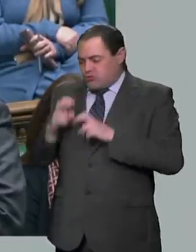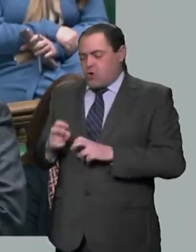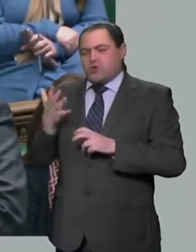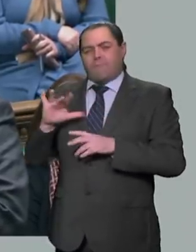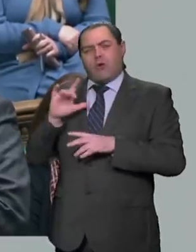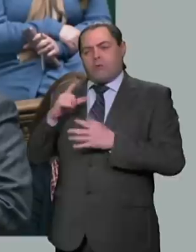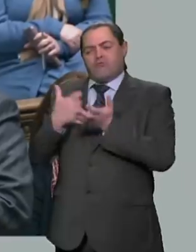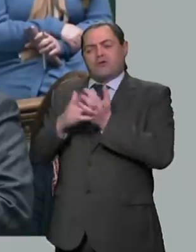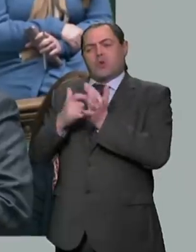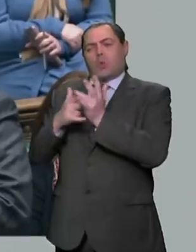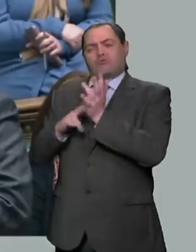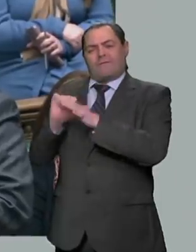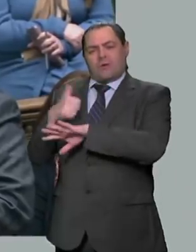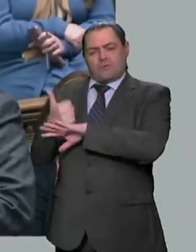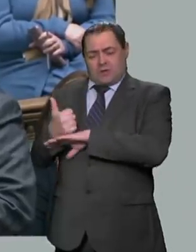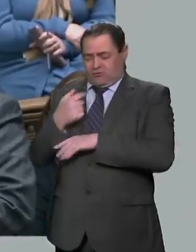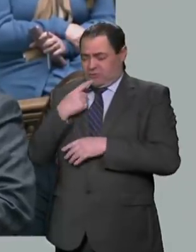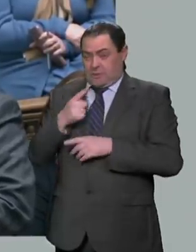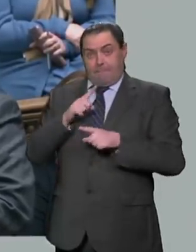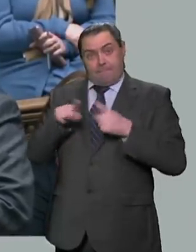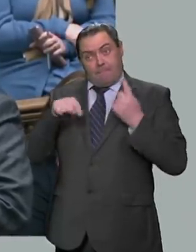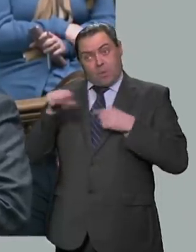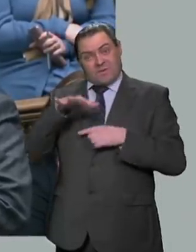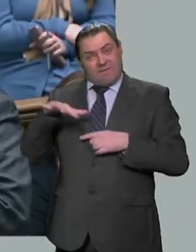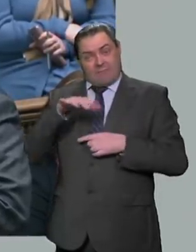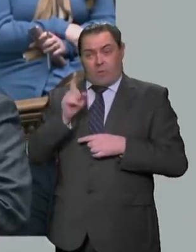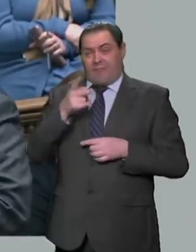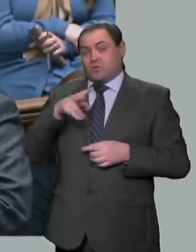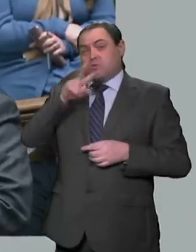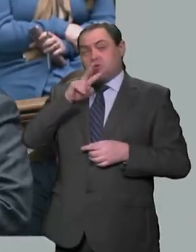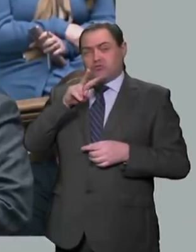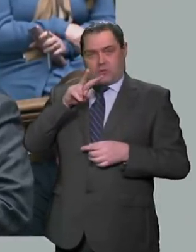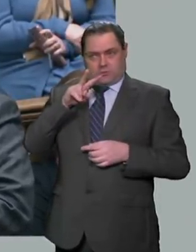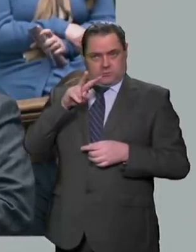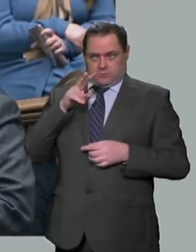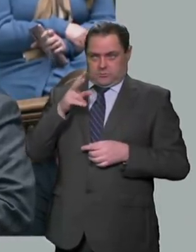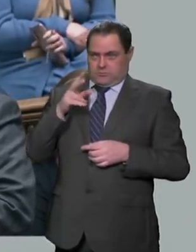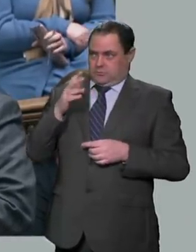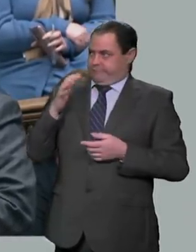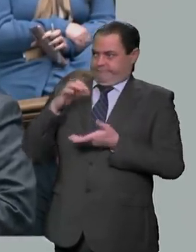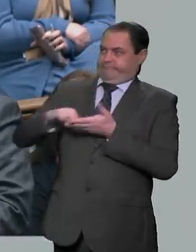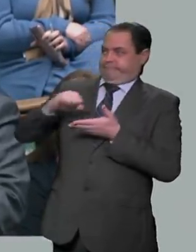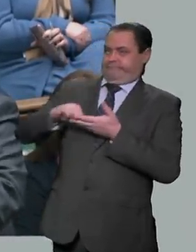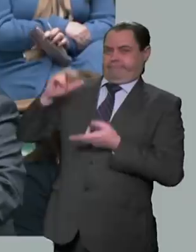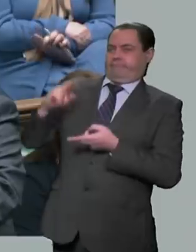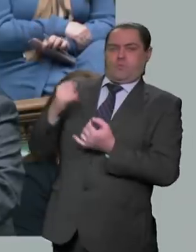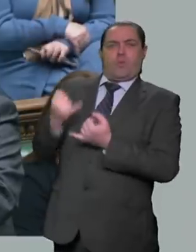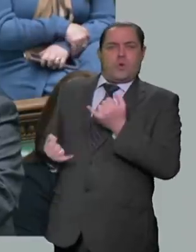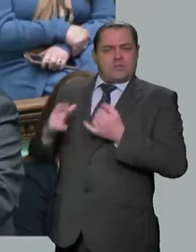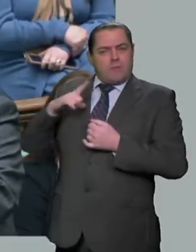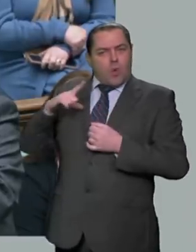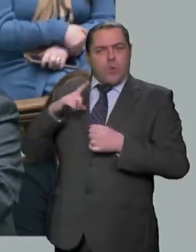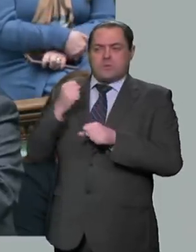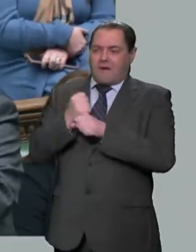average, that families will be £1,200 worse off from April as a result of Tory cuts, tax hikes